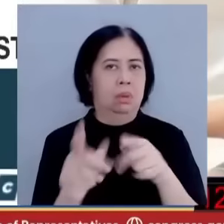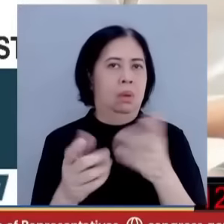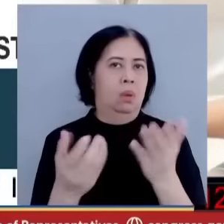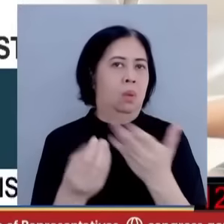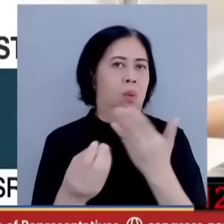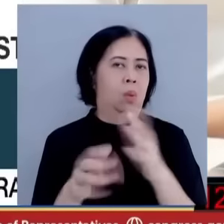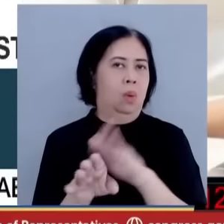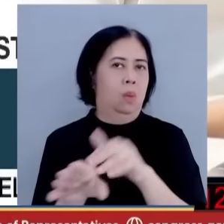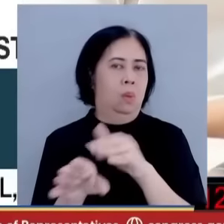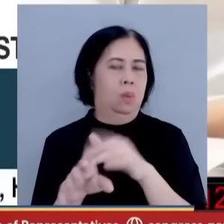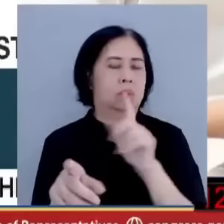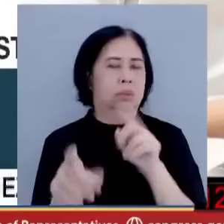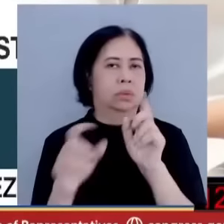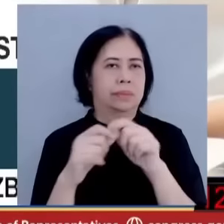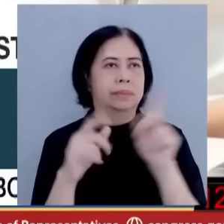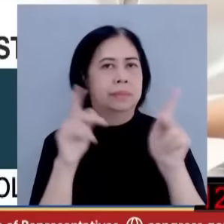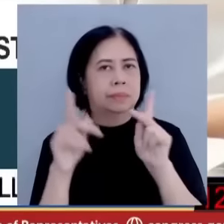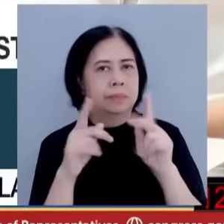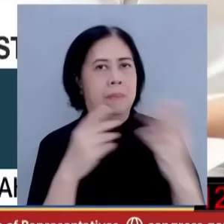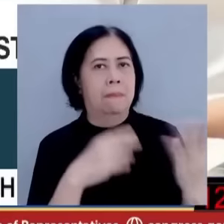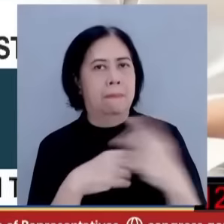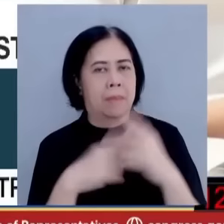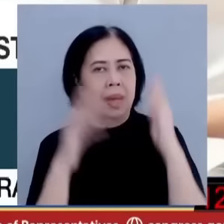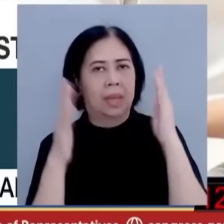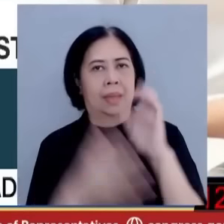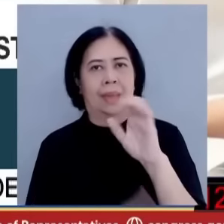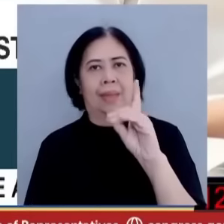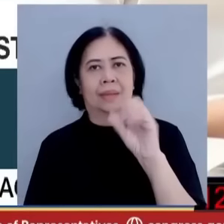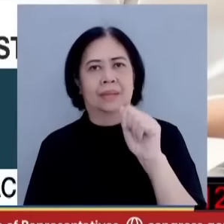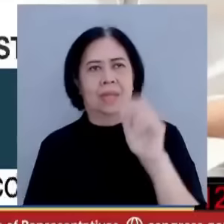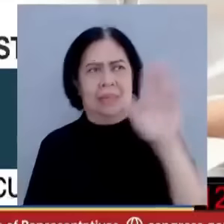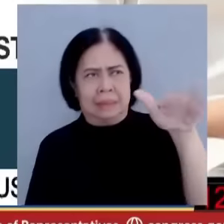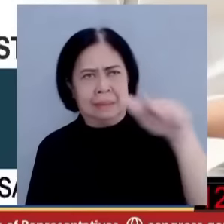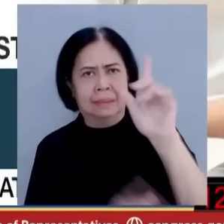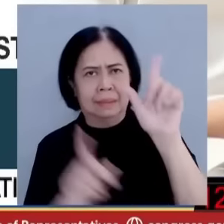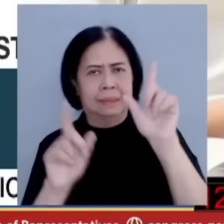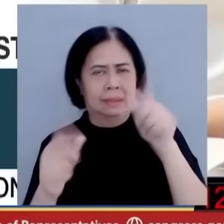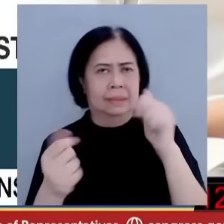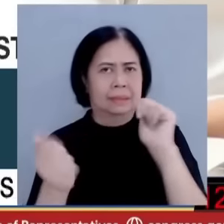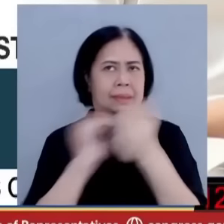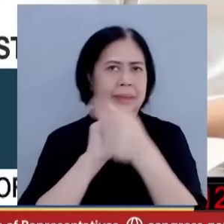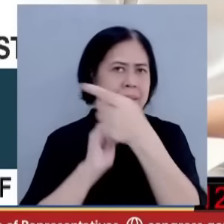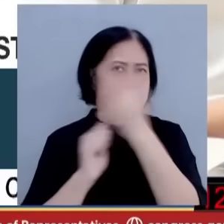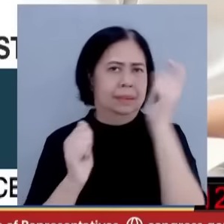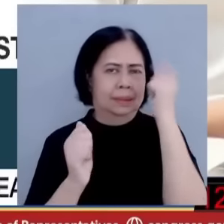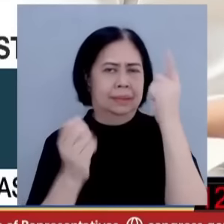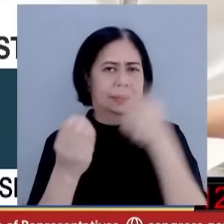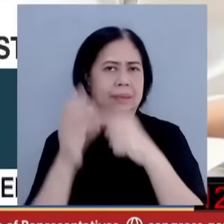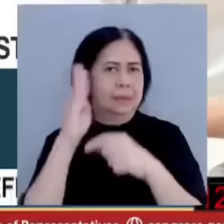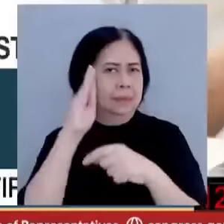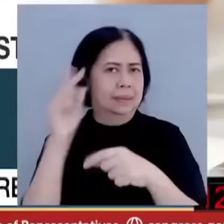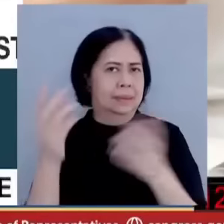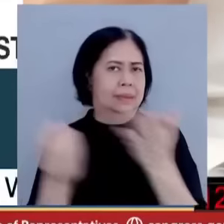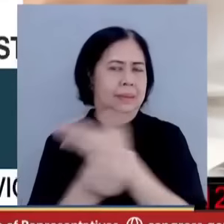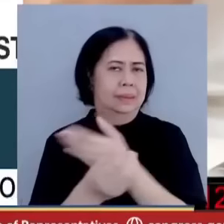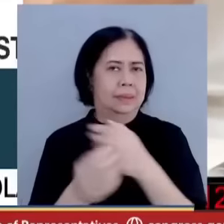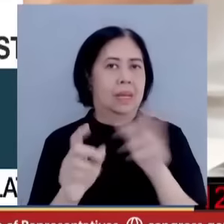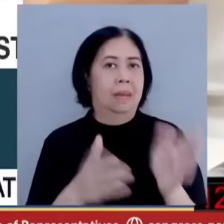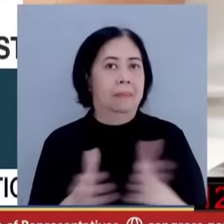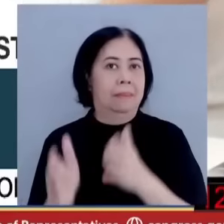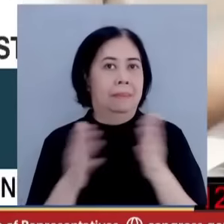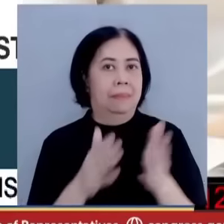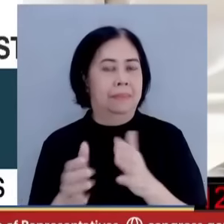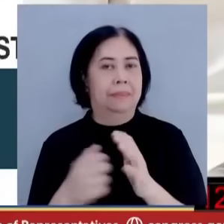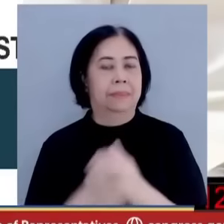really is get the people back to EDSA and call for a change of administration. In other words, the game plan from the very